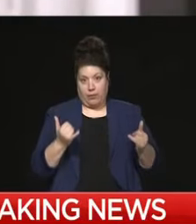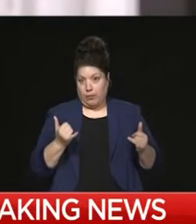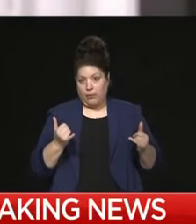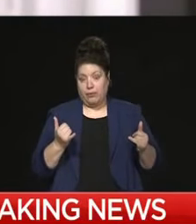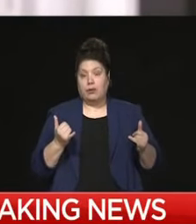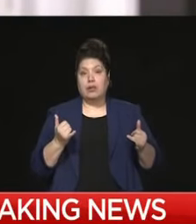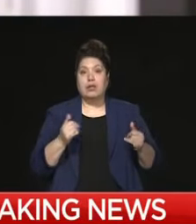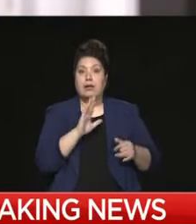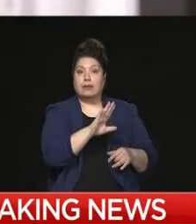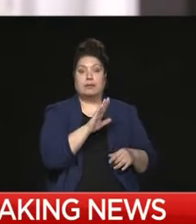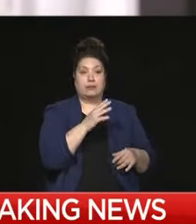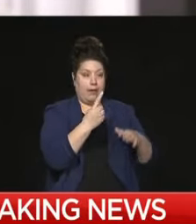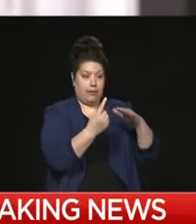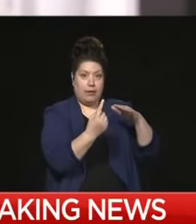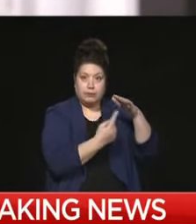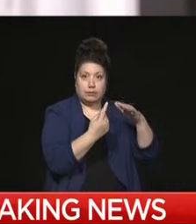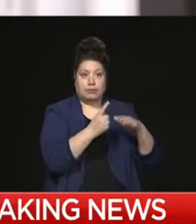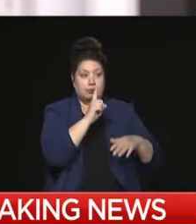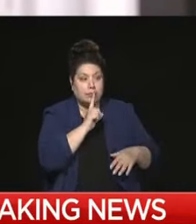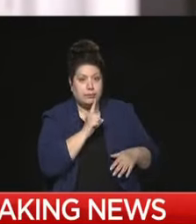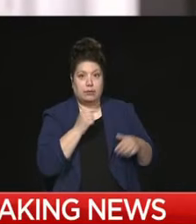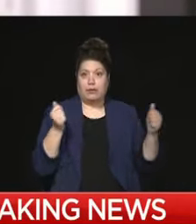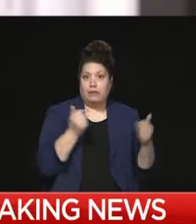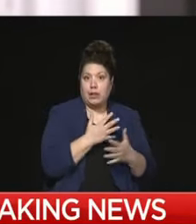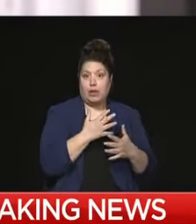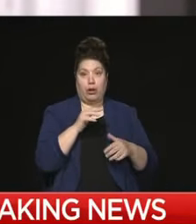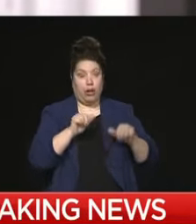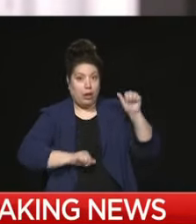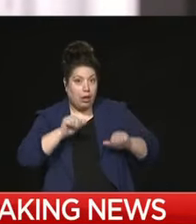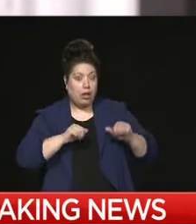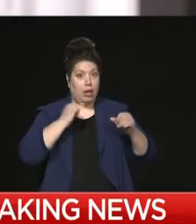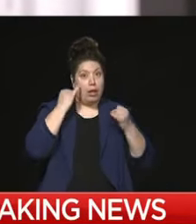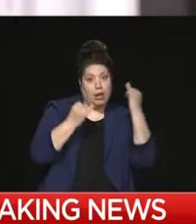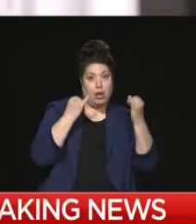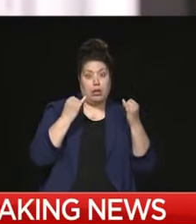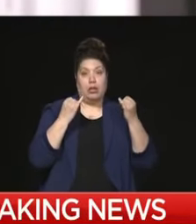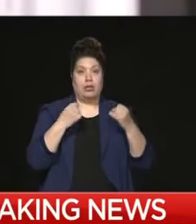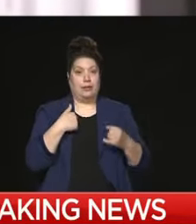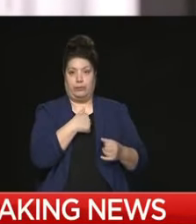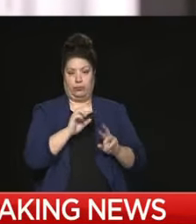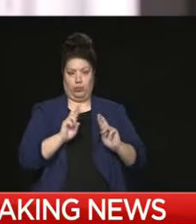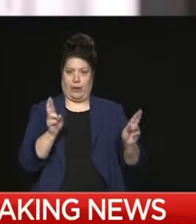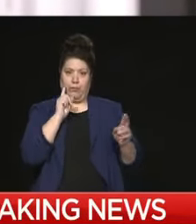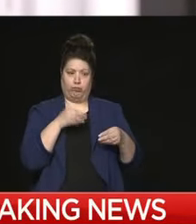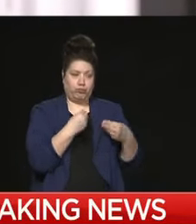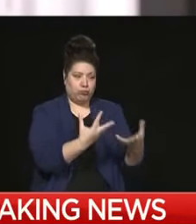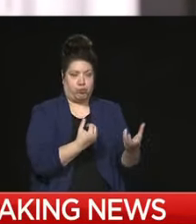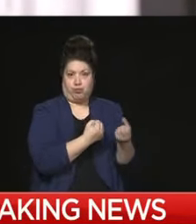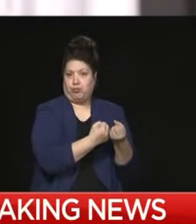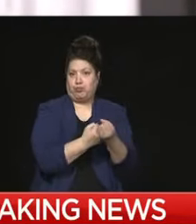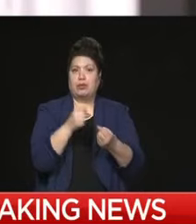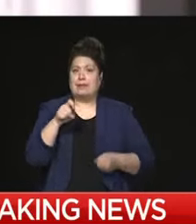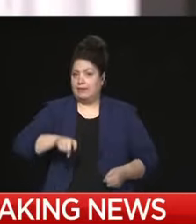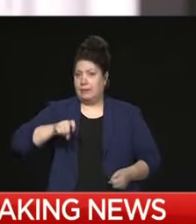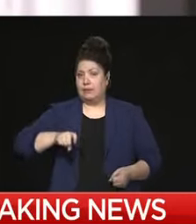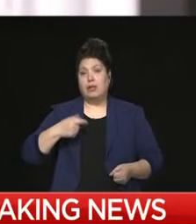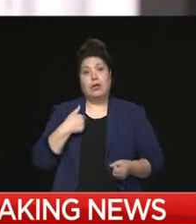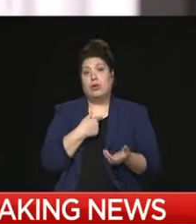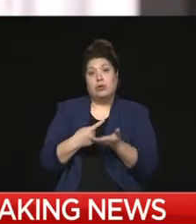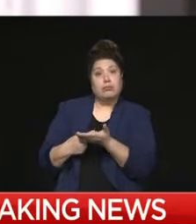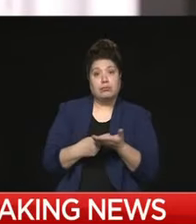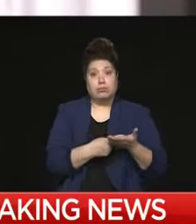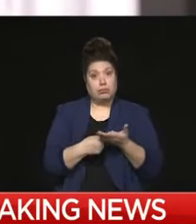uncertainty. And we will and we must be there for each other And our conversation tonight with the